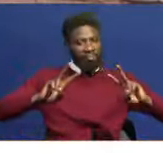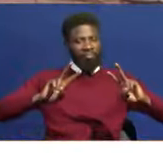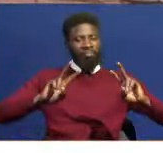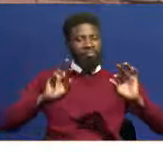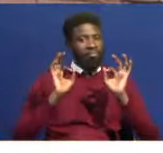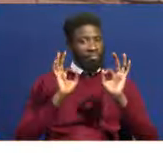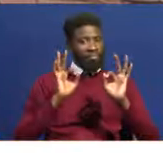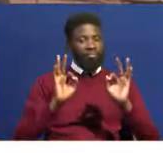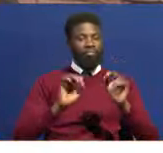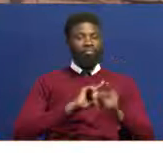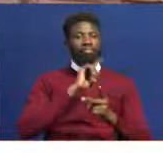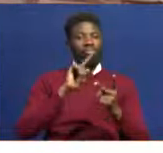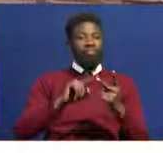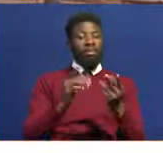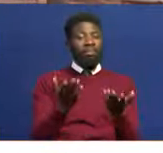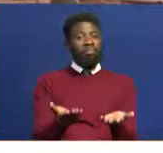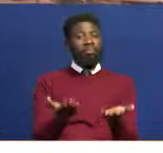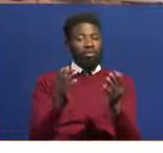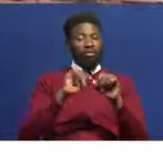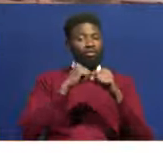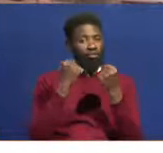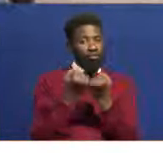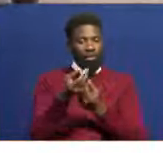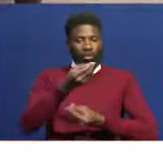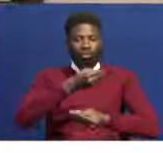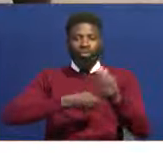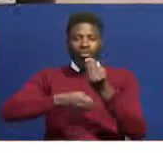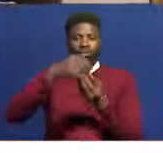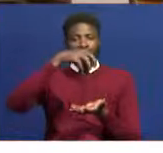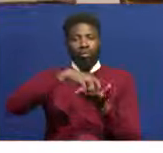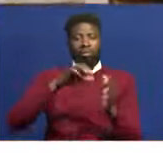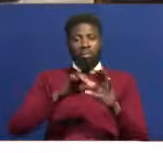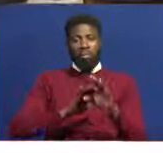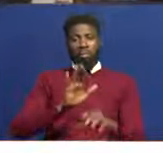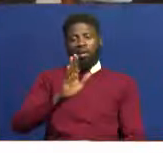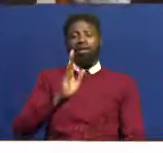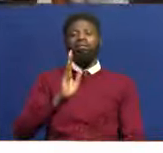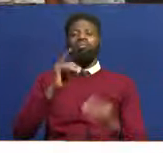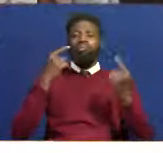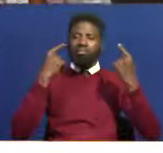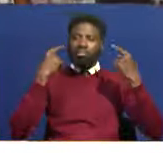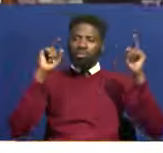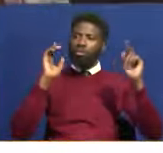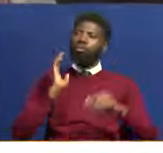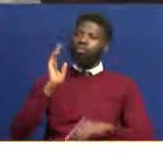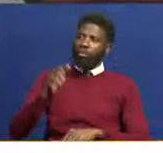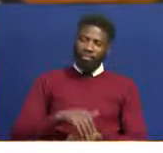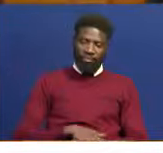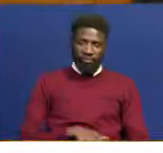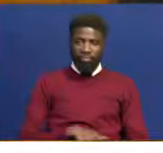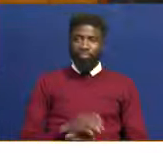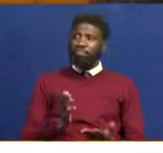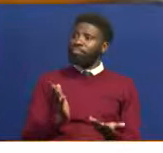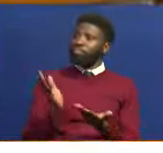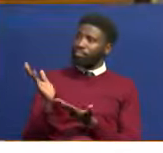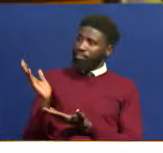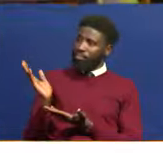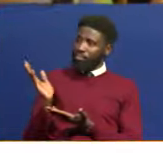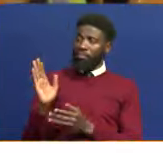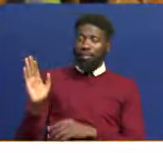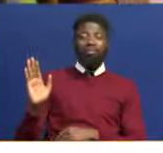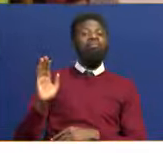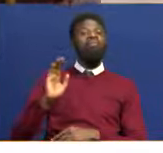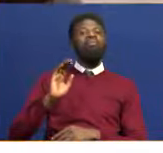social and economic conditions of its members, will bear fruits. For them, the term Deris Wanag, which loosely translates to